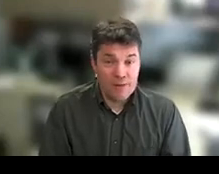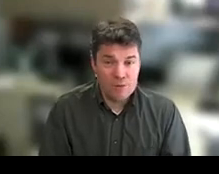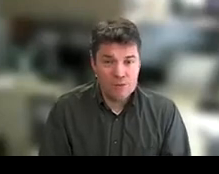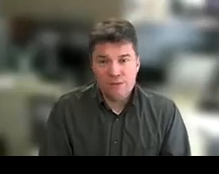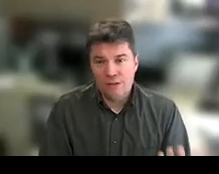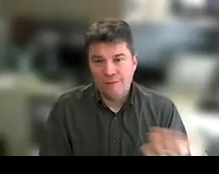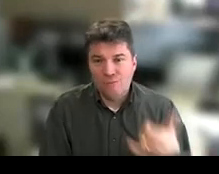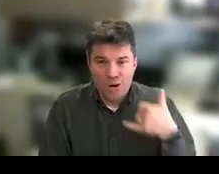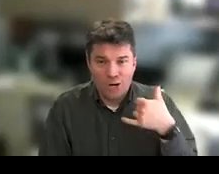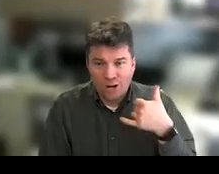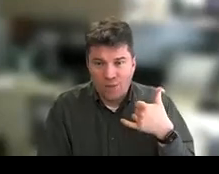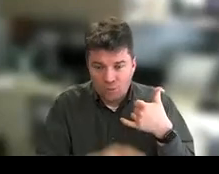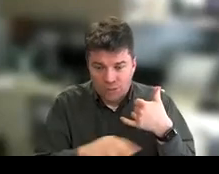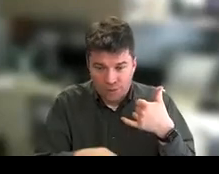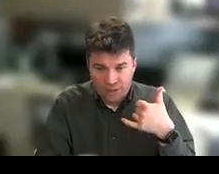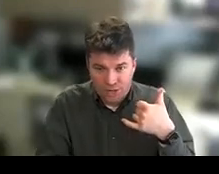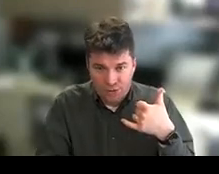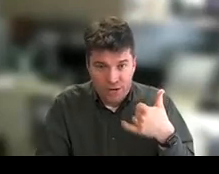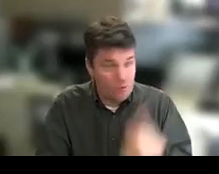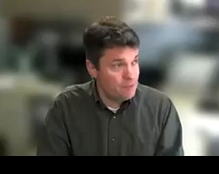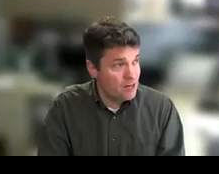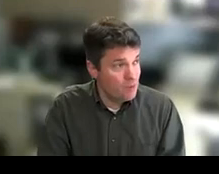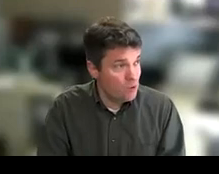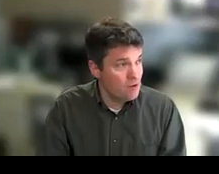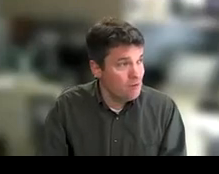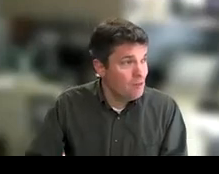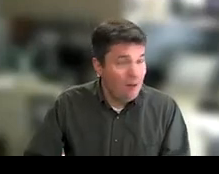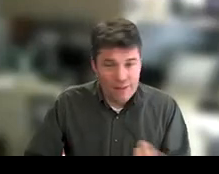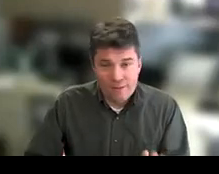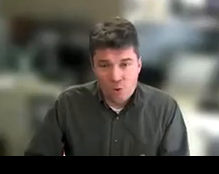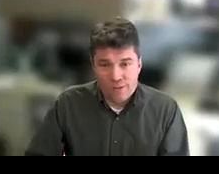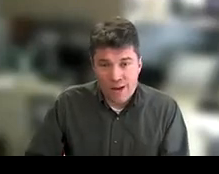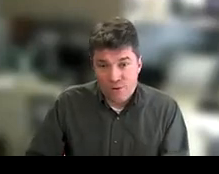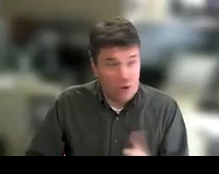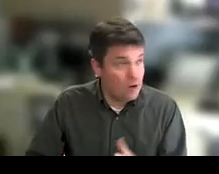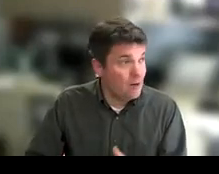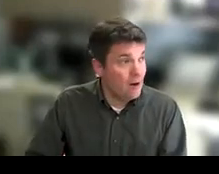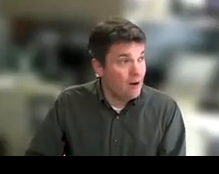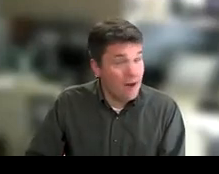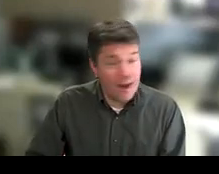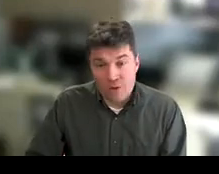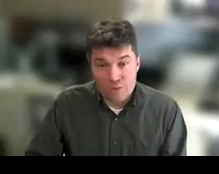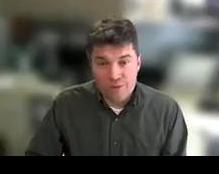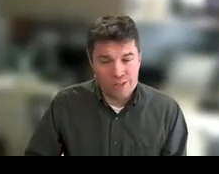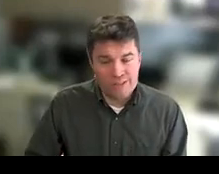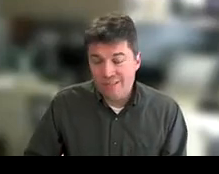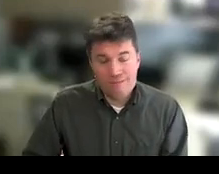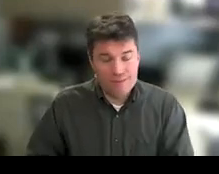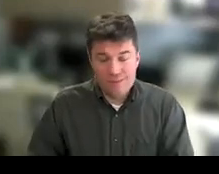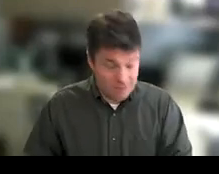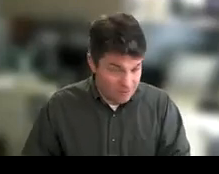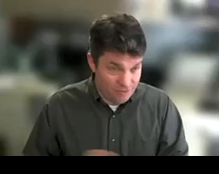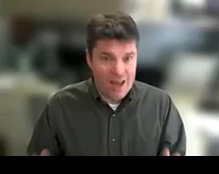text display phones, regular telephone with the ability to read what's being spoken. Then, of course, Android and iPhone.